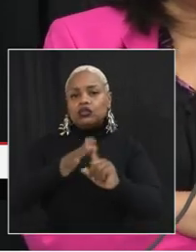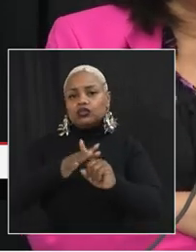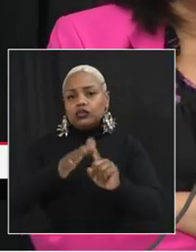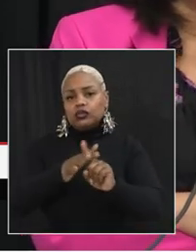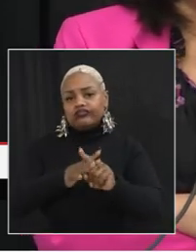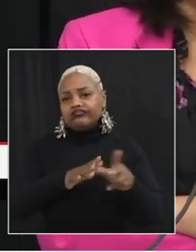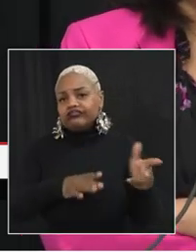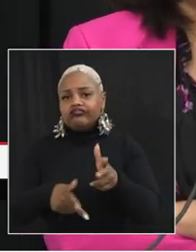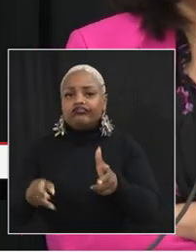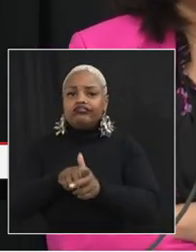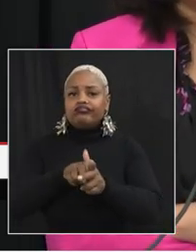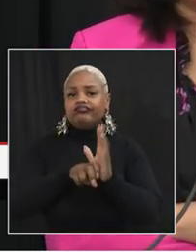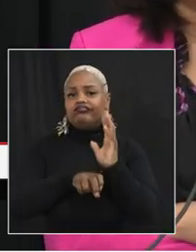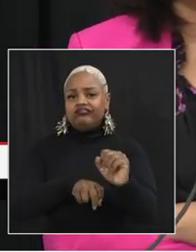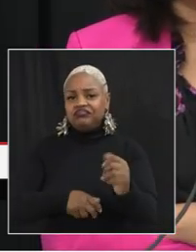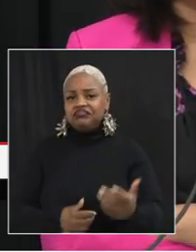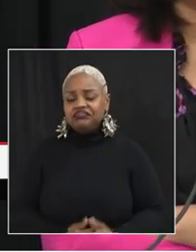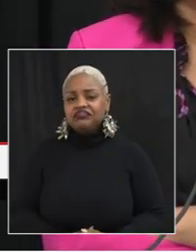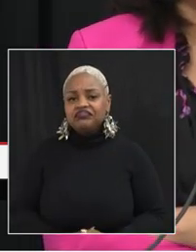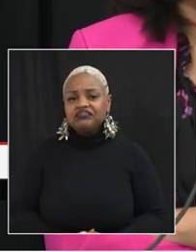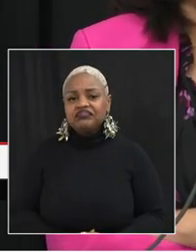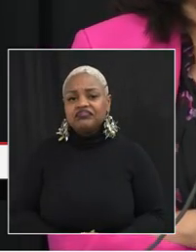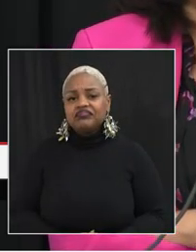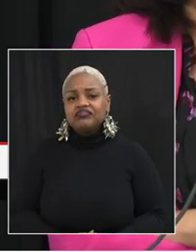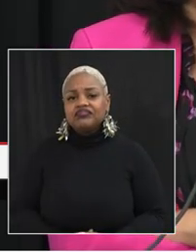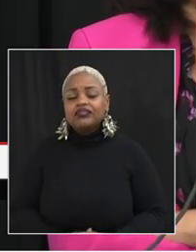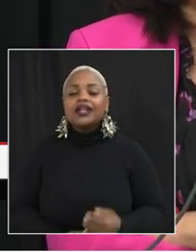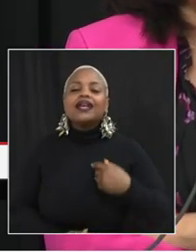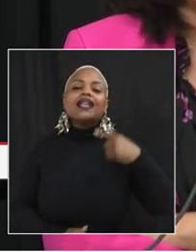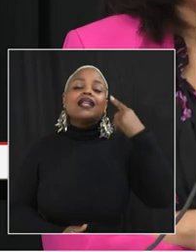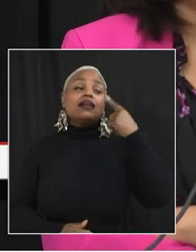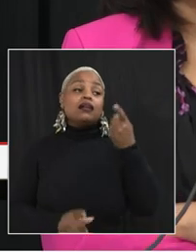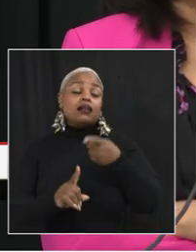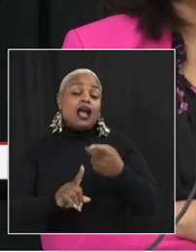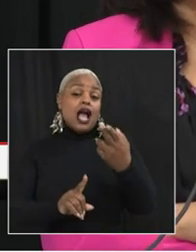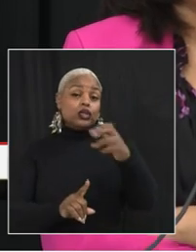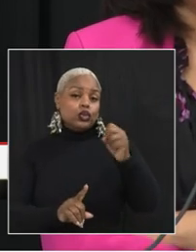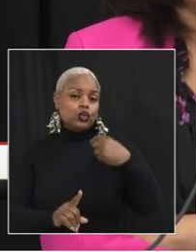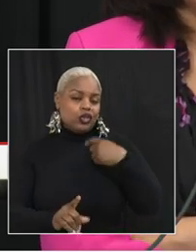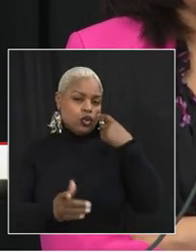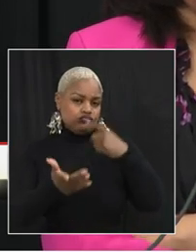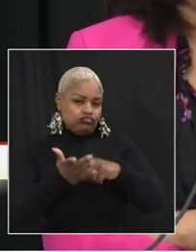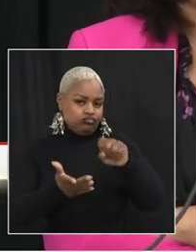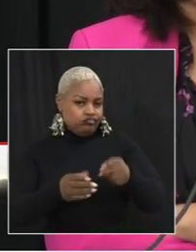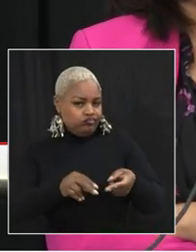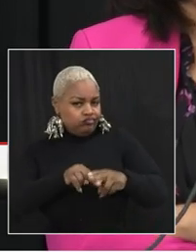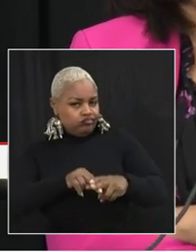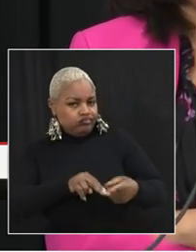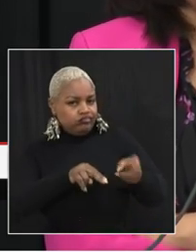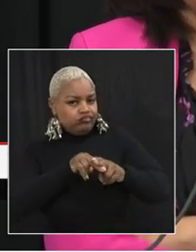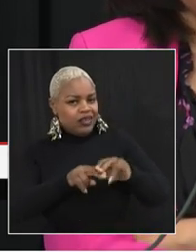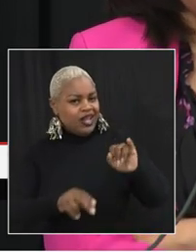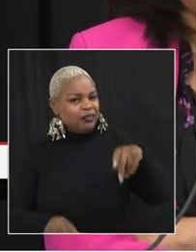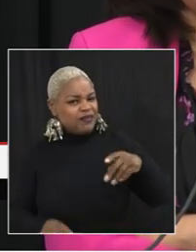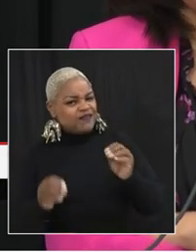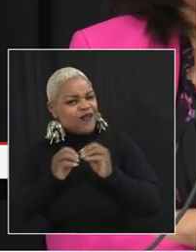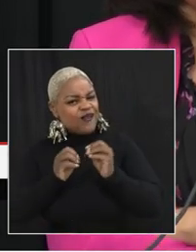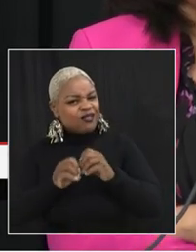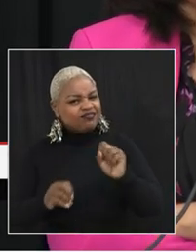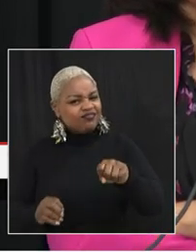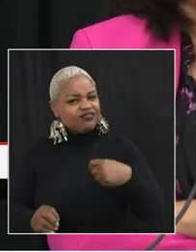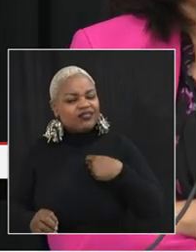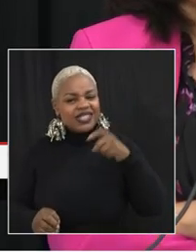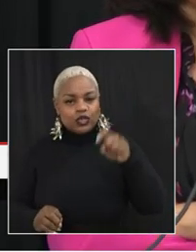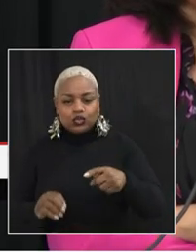think with high school, as we recognize more kids who have IEPs, we'll have to really expand the number of